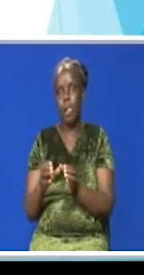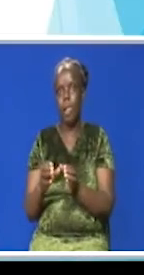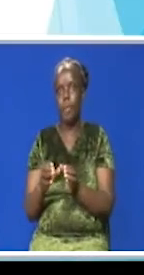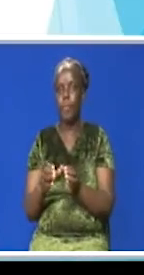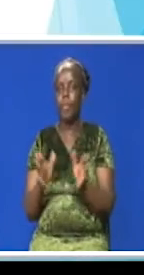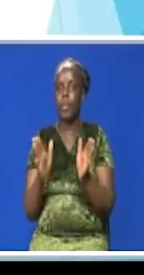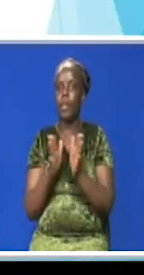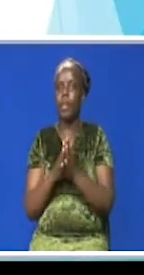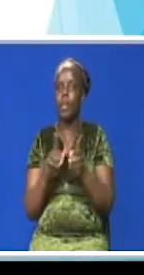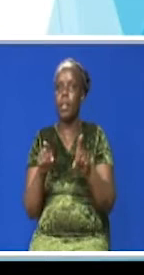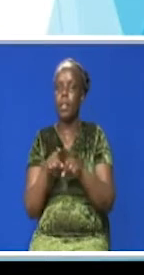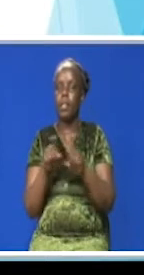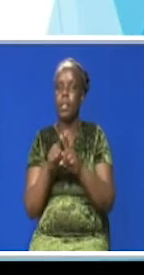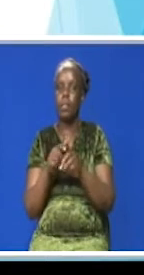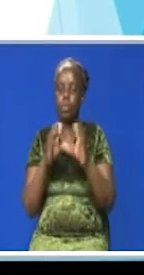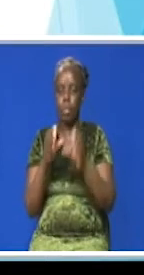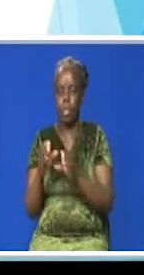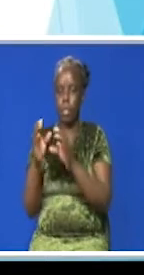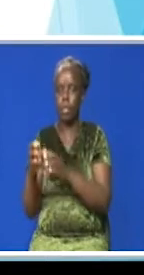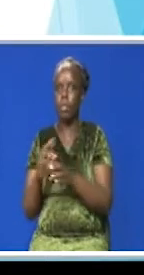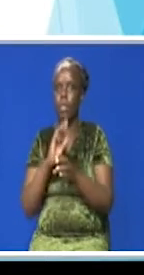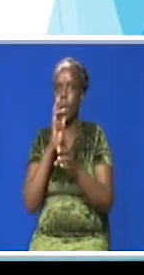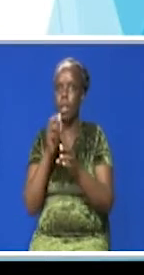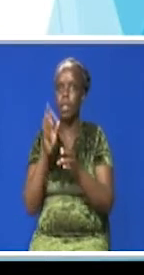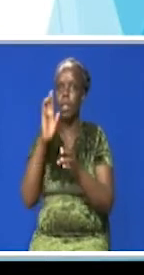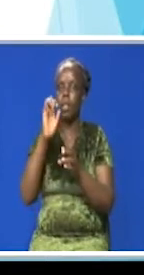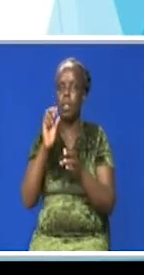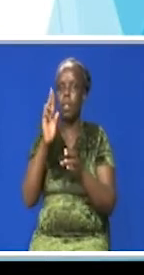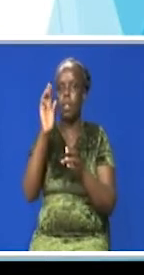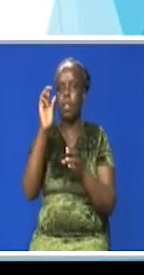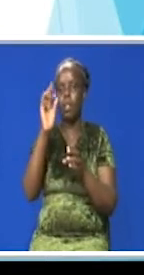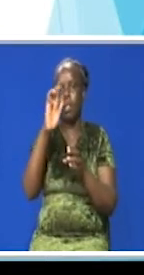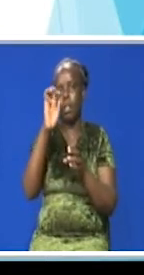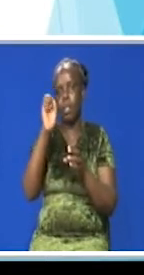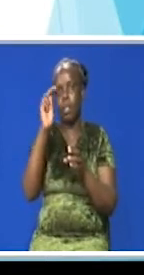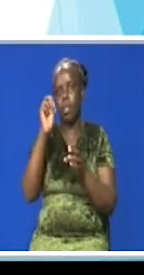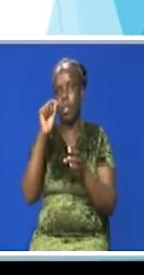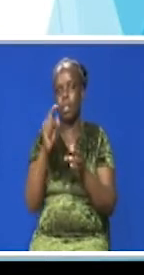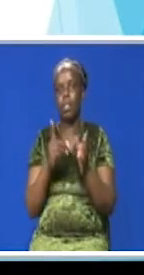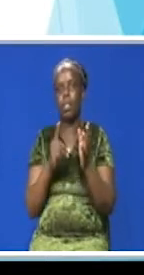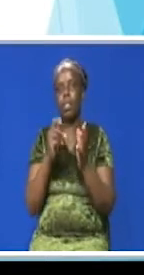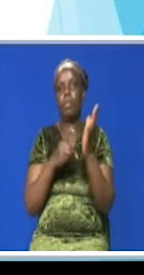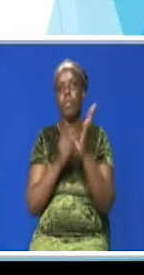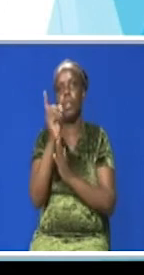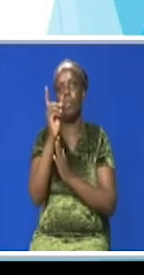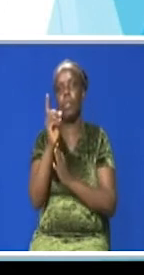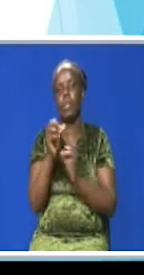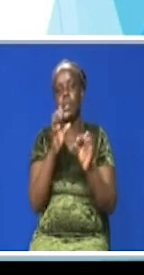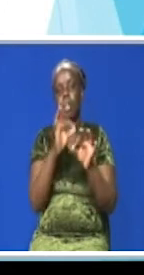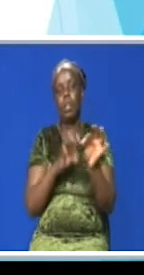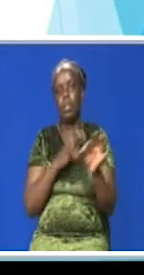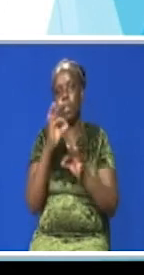And these categories are recurrent expenditure, development expenditure,